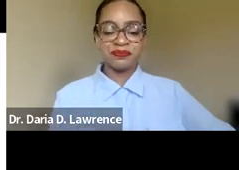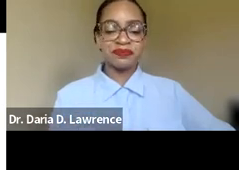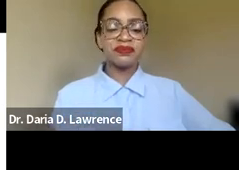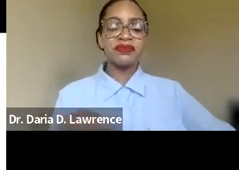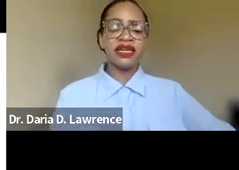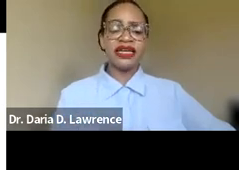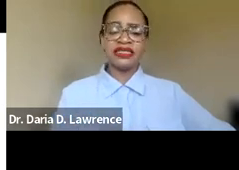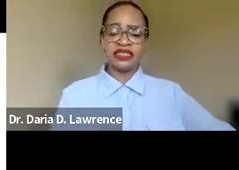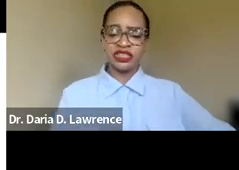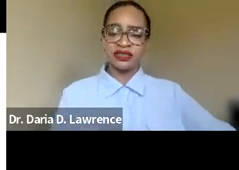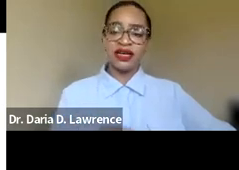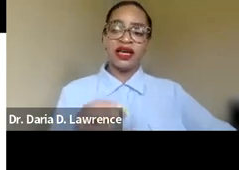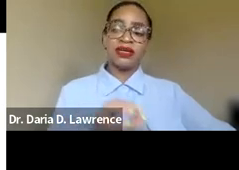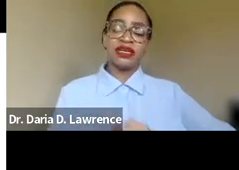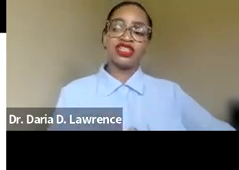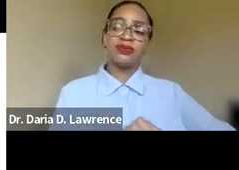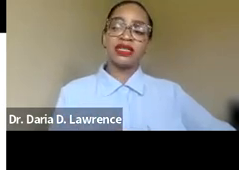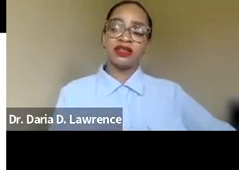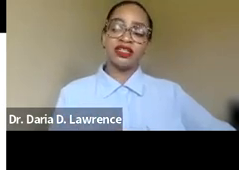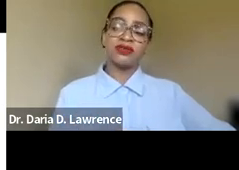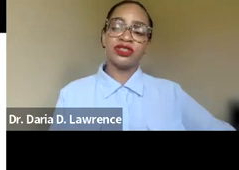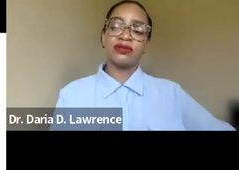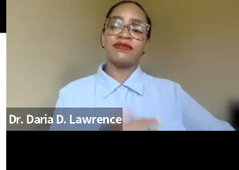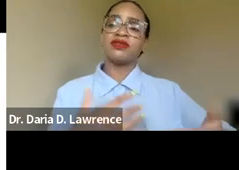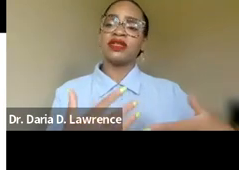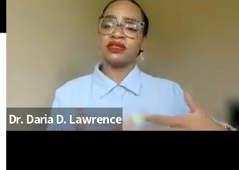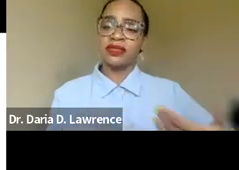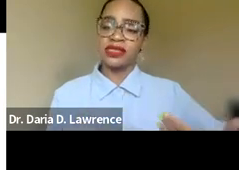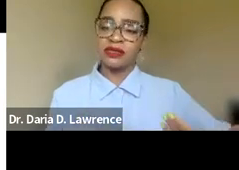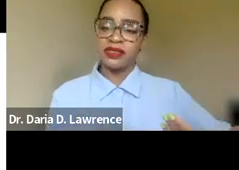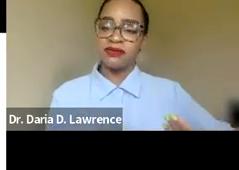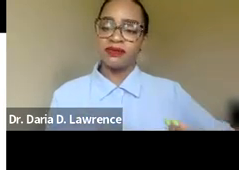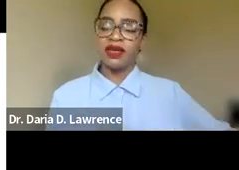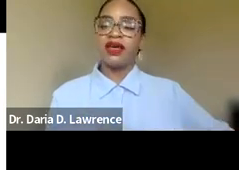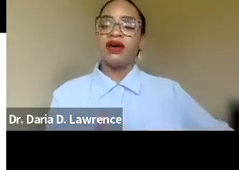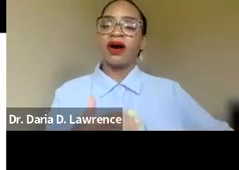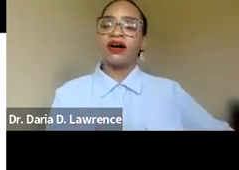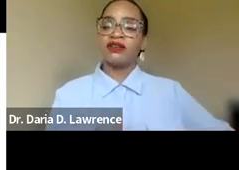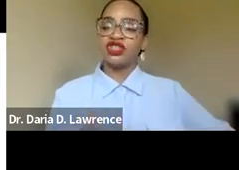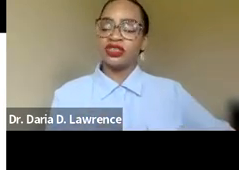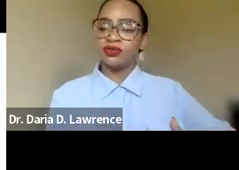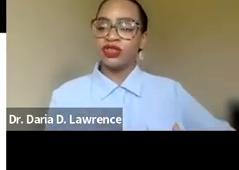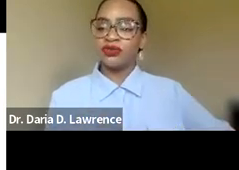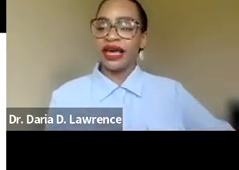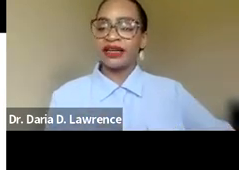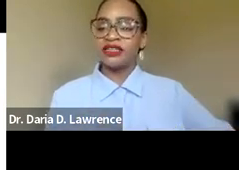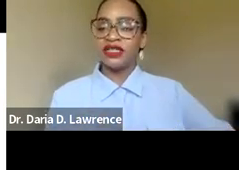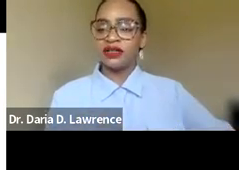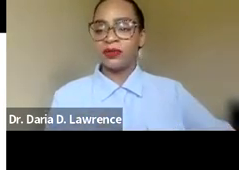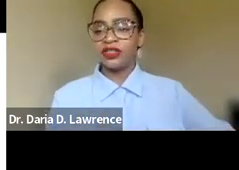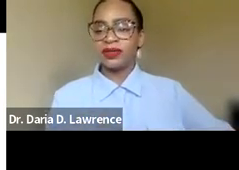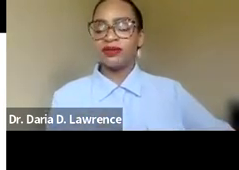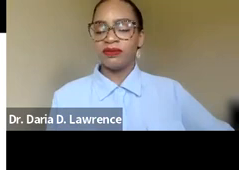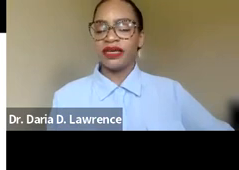assignments. In addition, because she was lethargic when she arrived at school and a little bit sleepy, while other children were doing